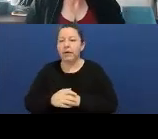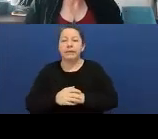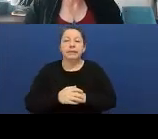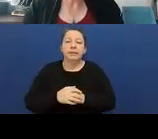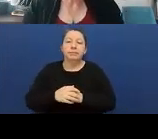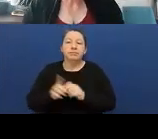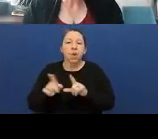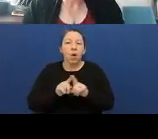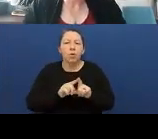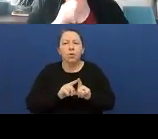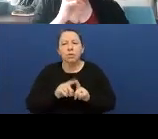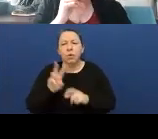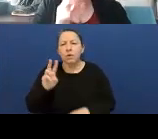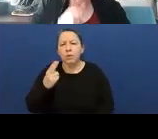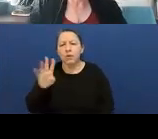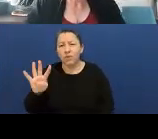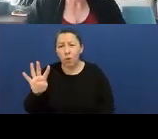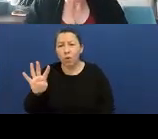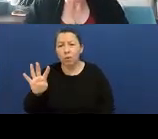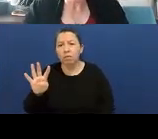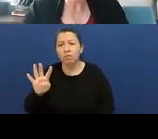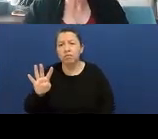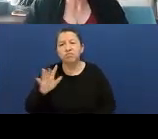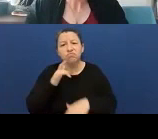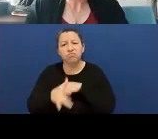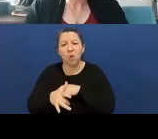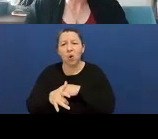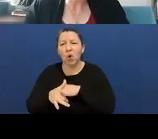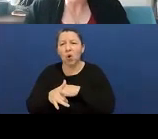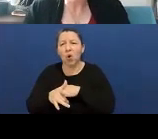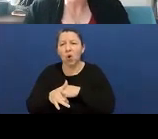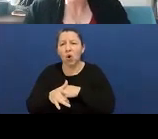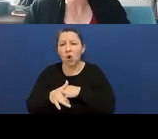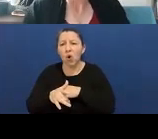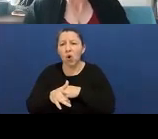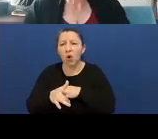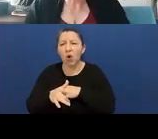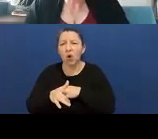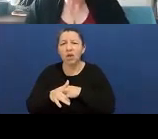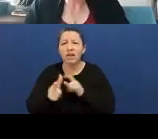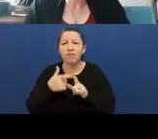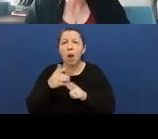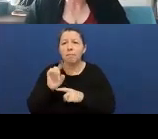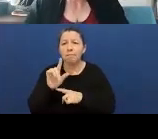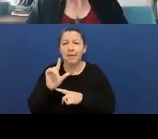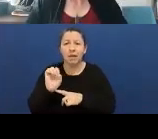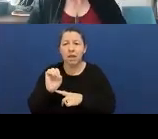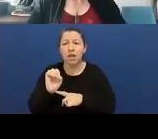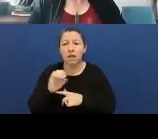Also looking at WH4, which is also very early from the Middle Kingdom, it shows us